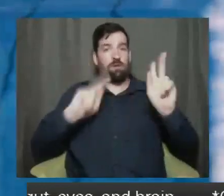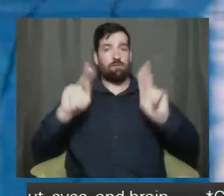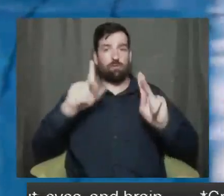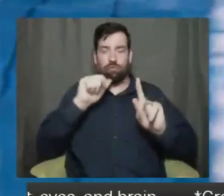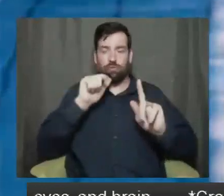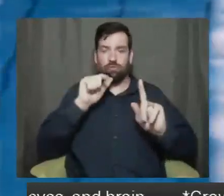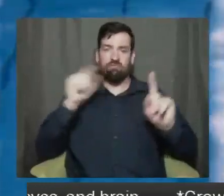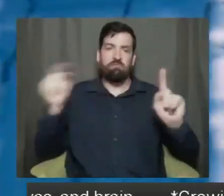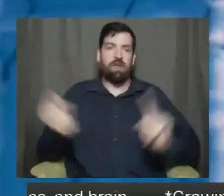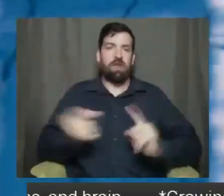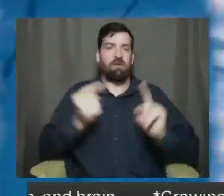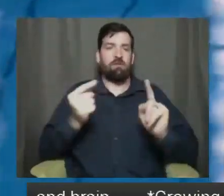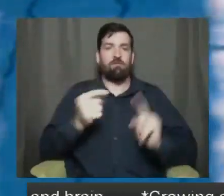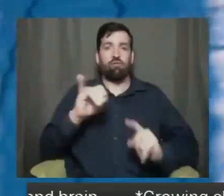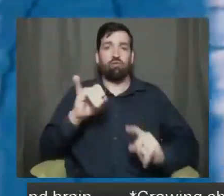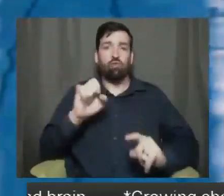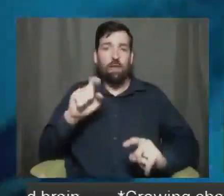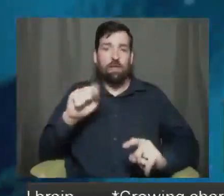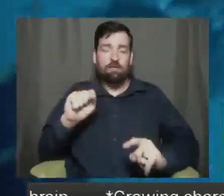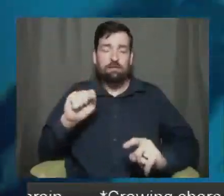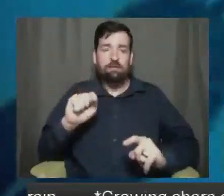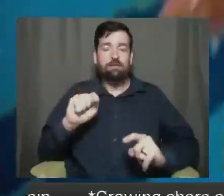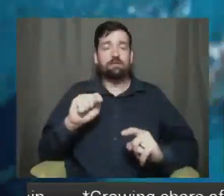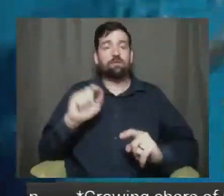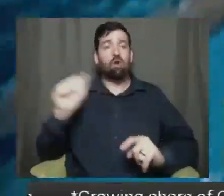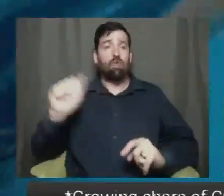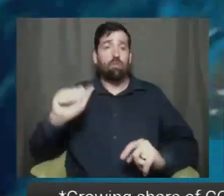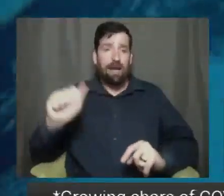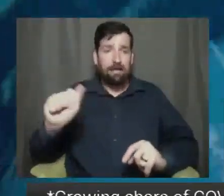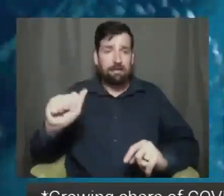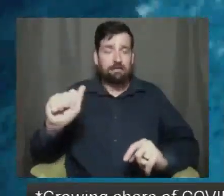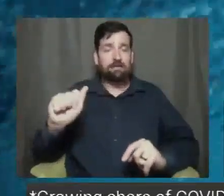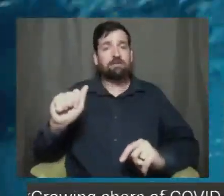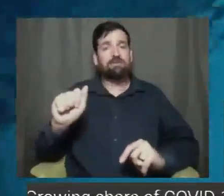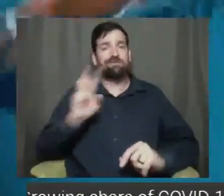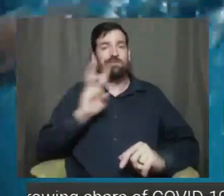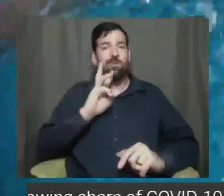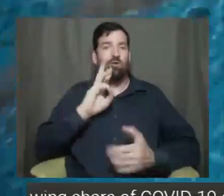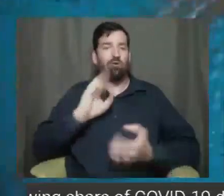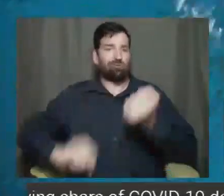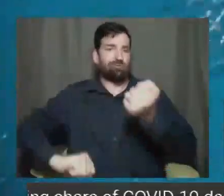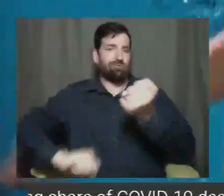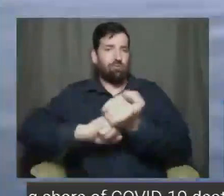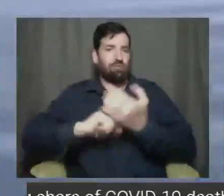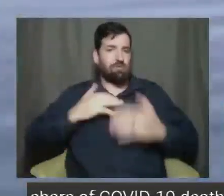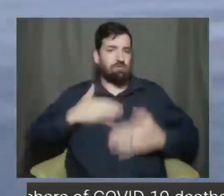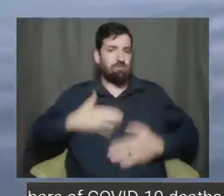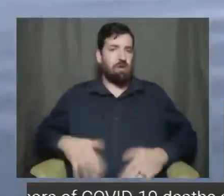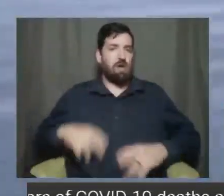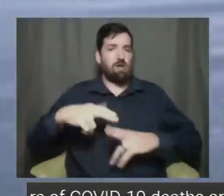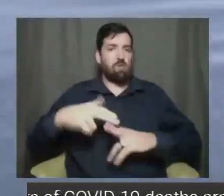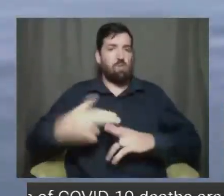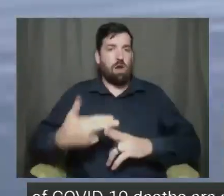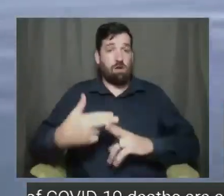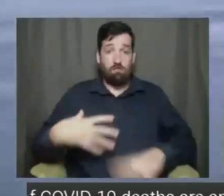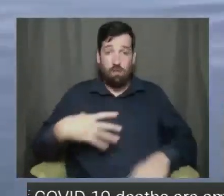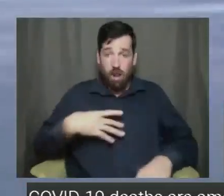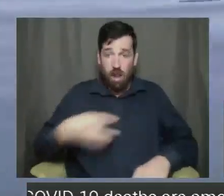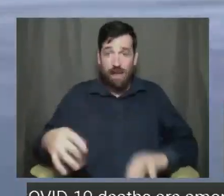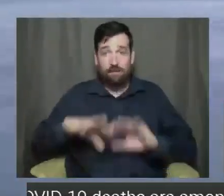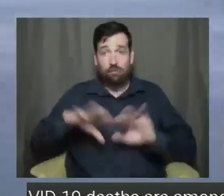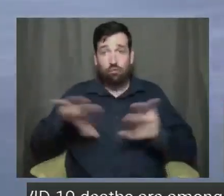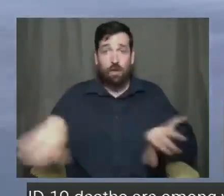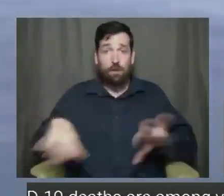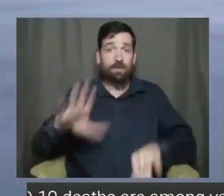have arthritis, the water helps support your body weight. And so if you like swimming, if that's your preferred